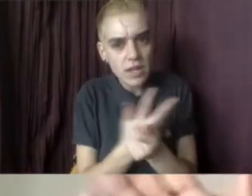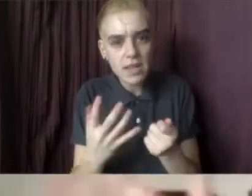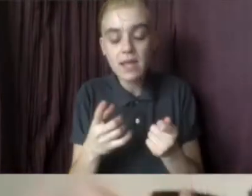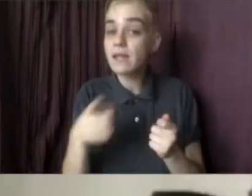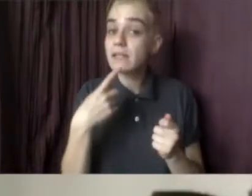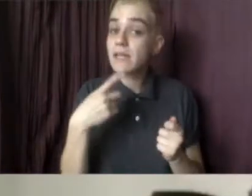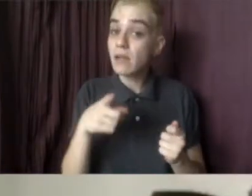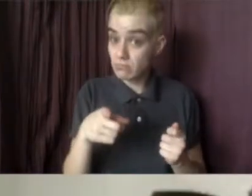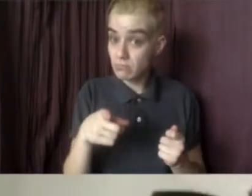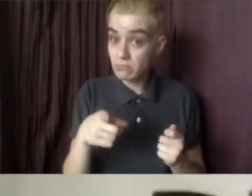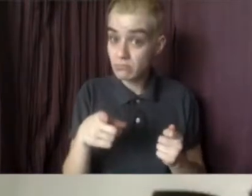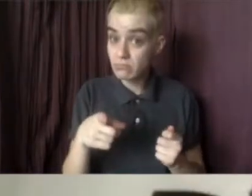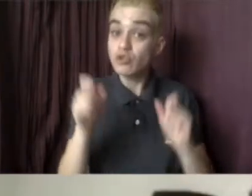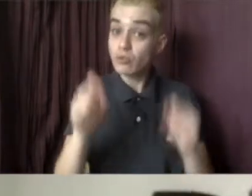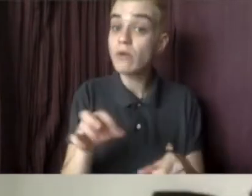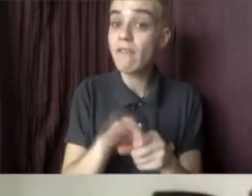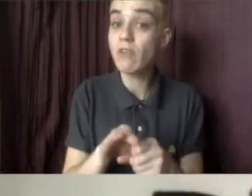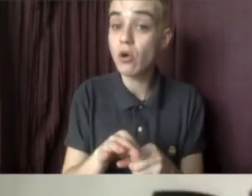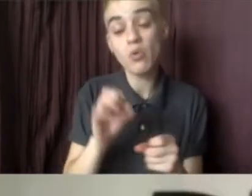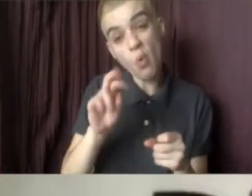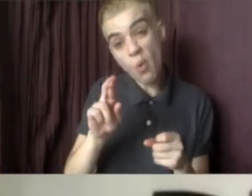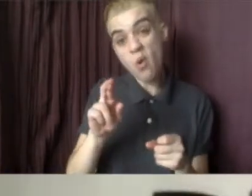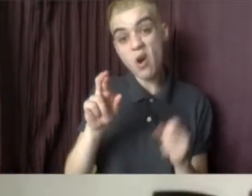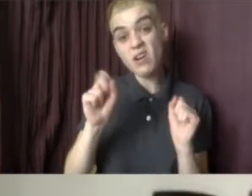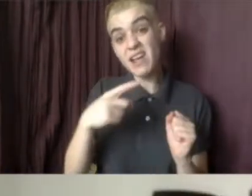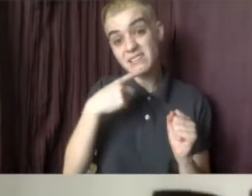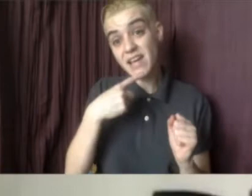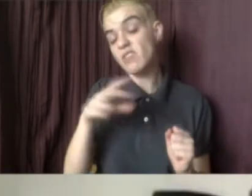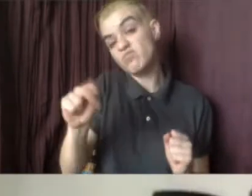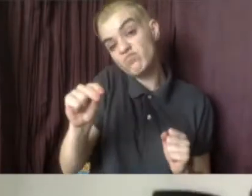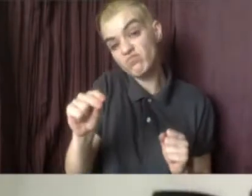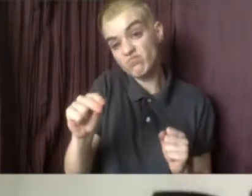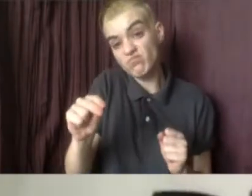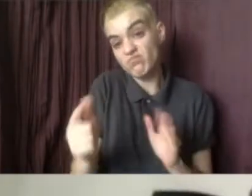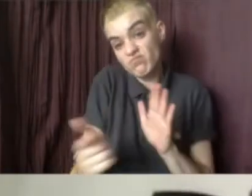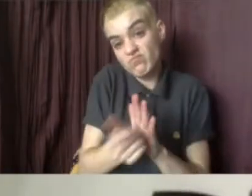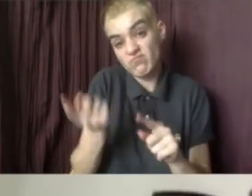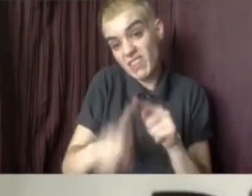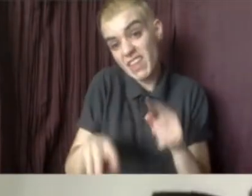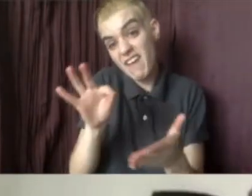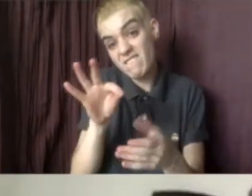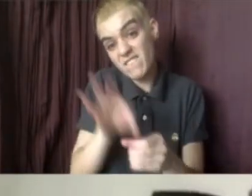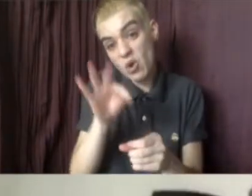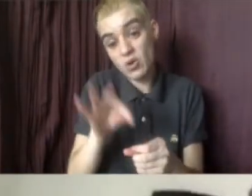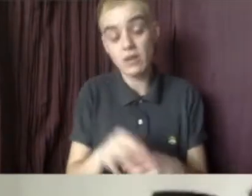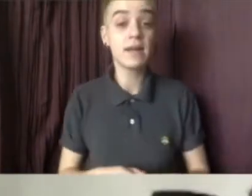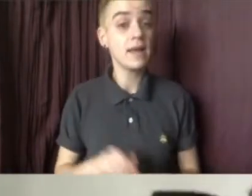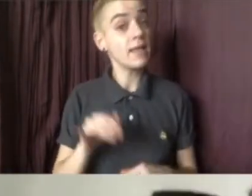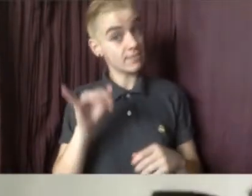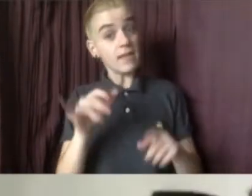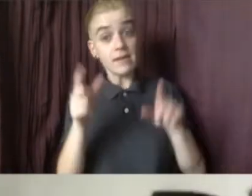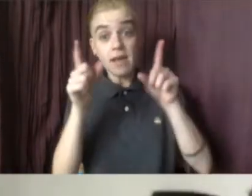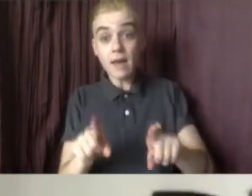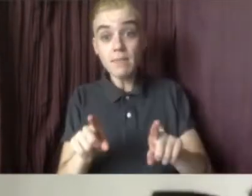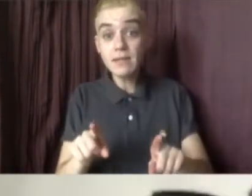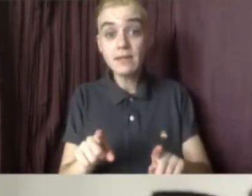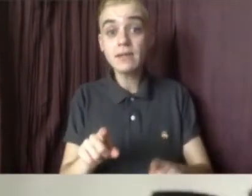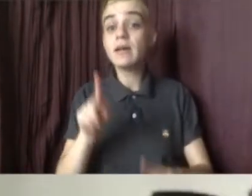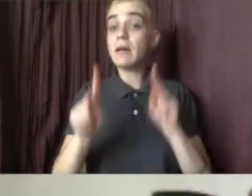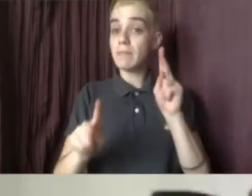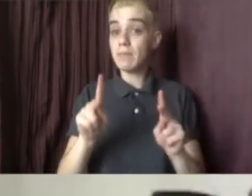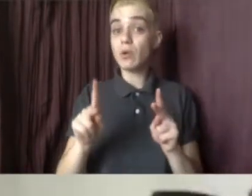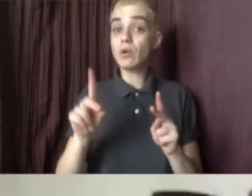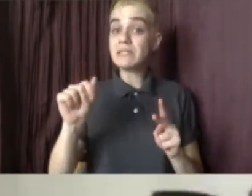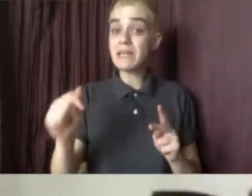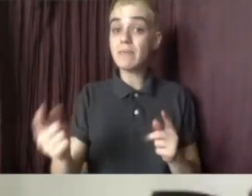vote for Joe Biden and she wants me to vote for Trump, so she's not going to let me go vote. Okay, so vote by mail. That means that person has to trust